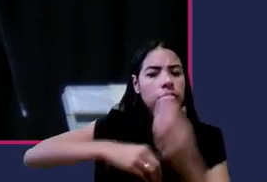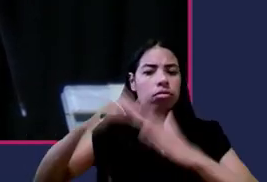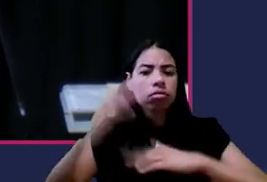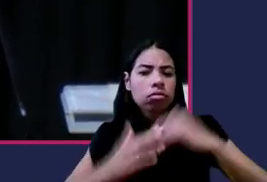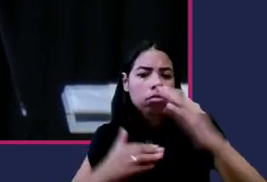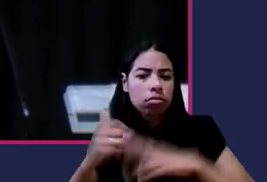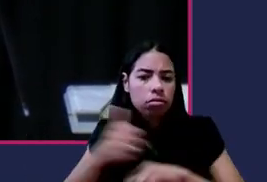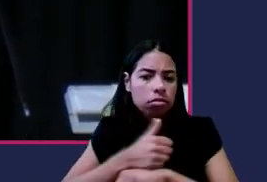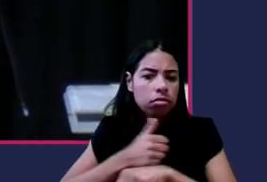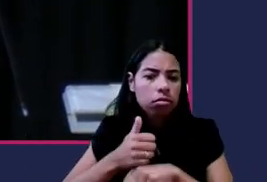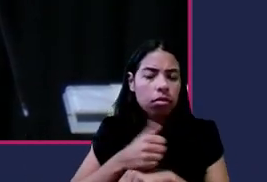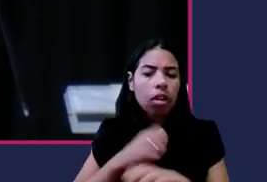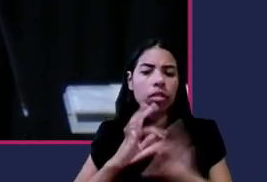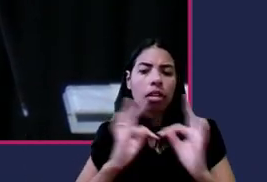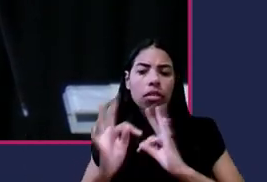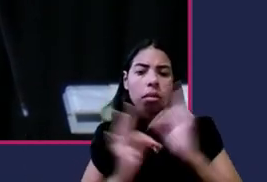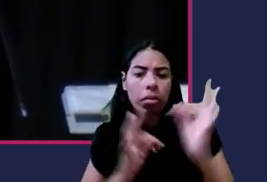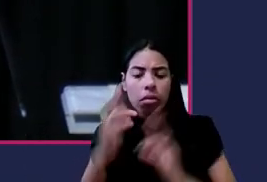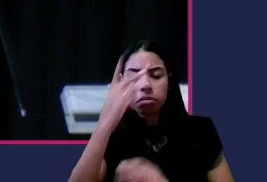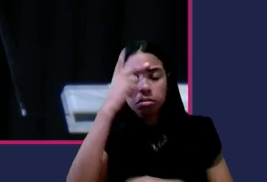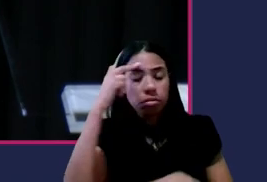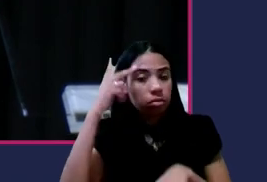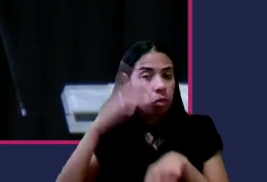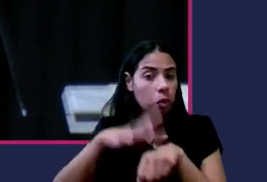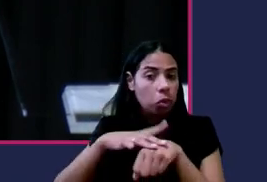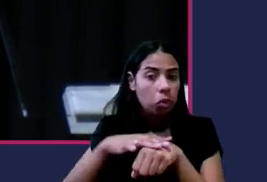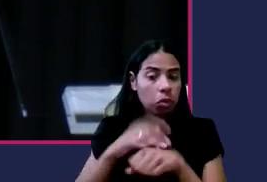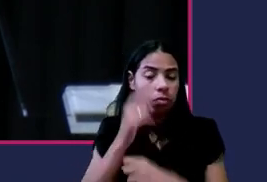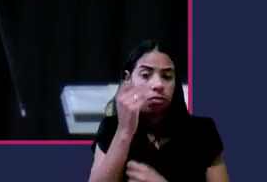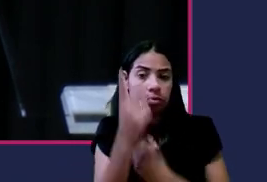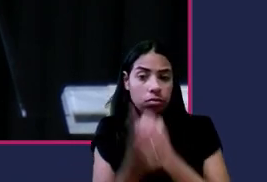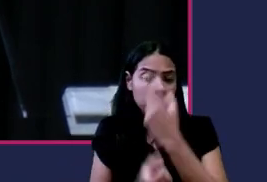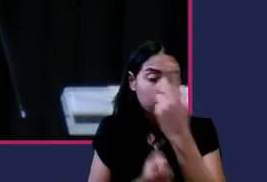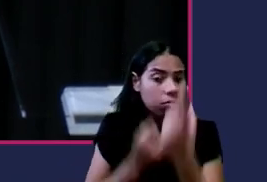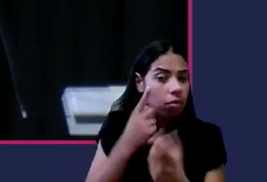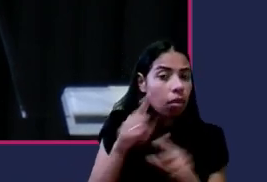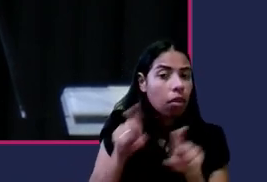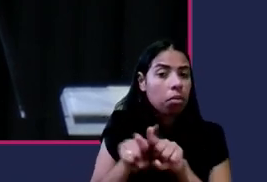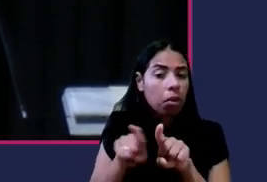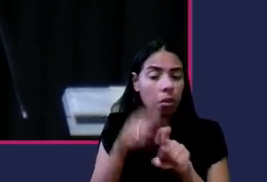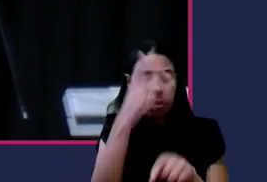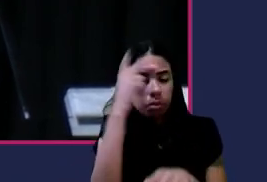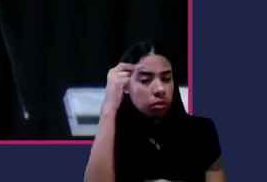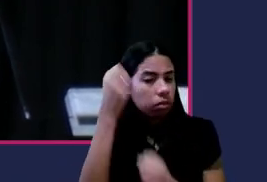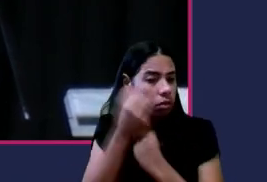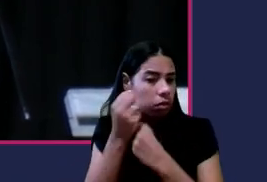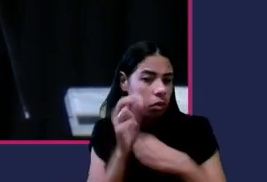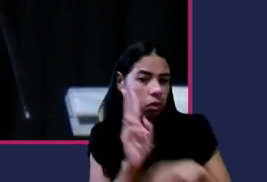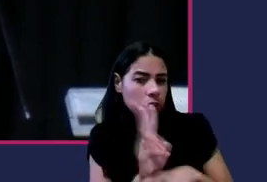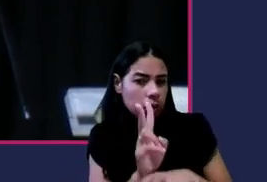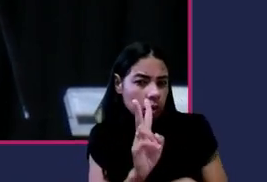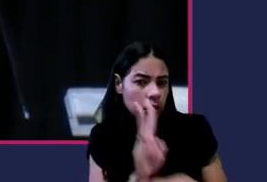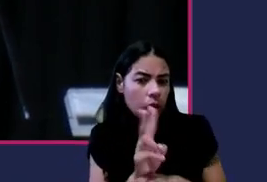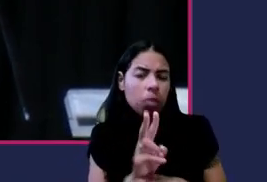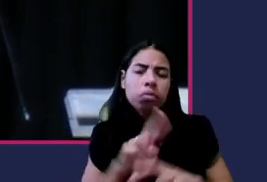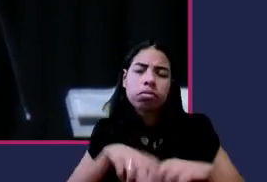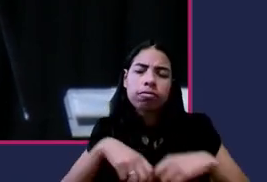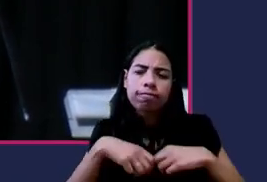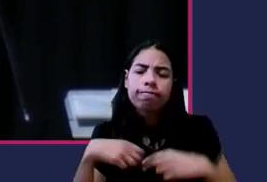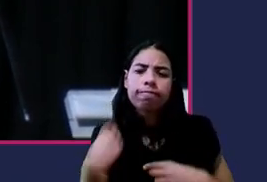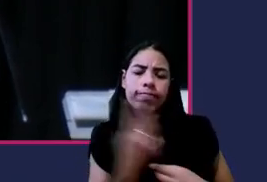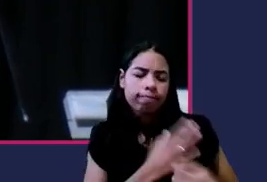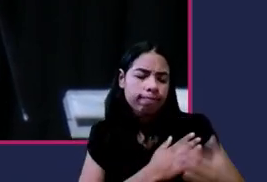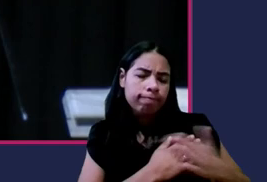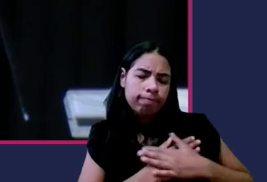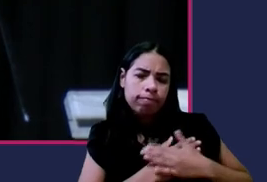treatment center for people with rare disease and their caregivers. We cannot start this event without showing